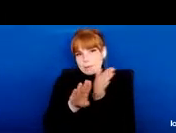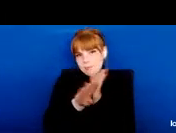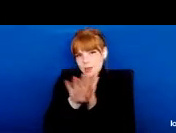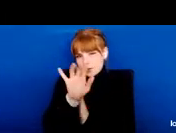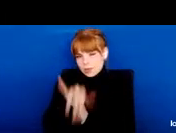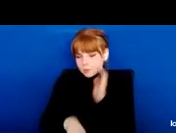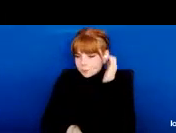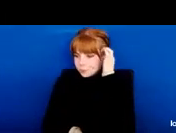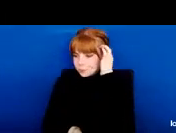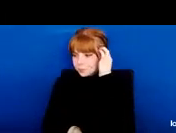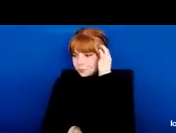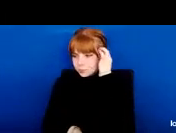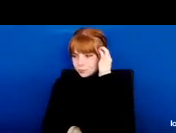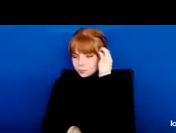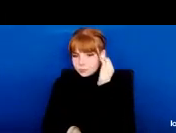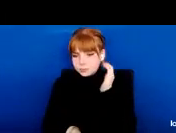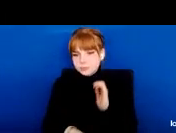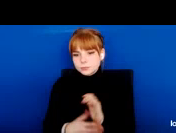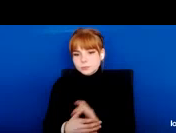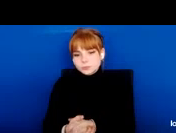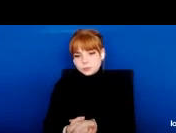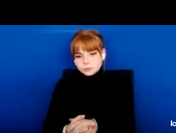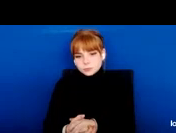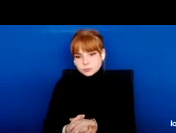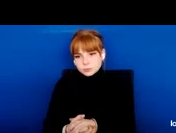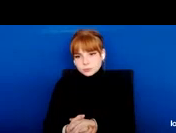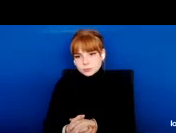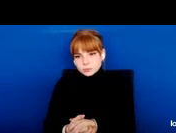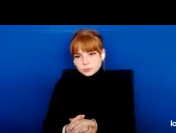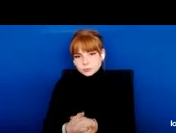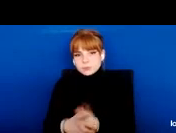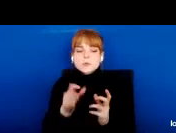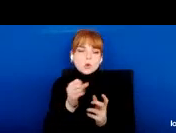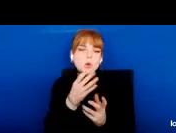those things that appear are going to be presented before they disappear.